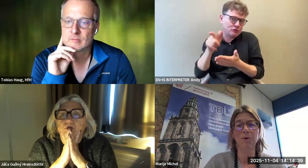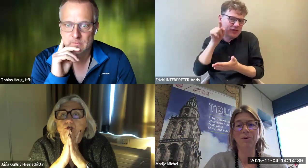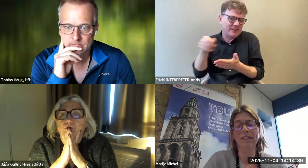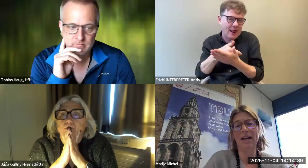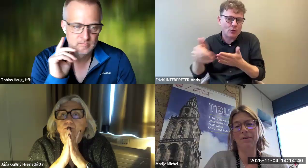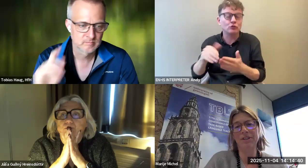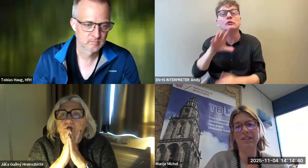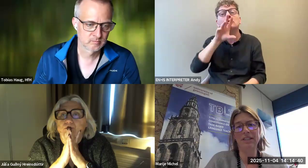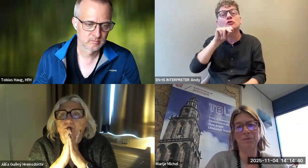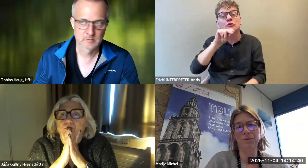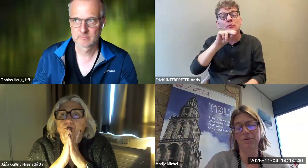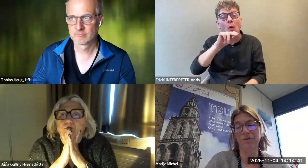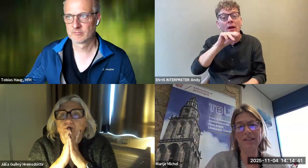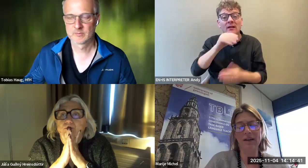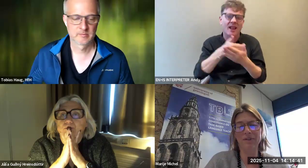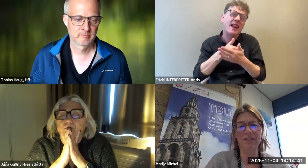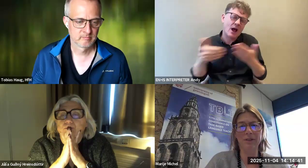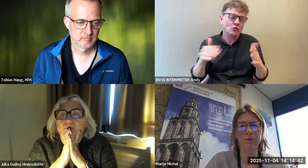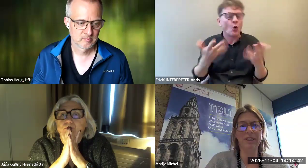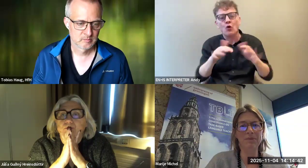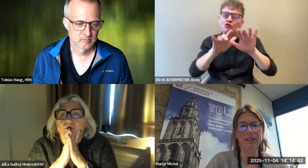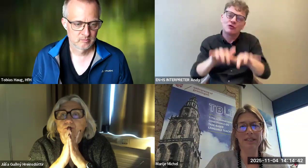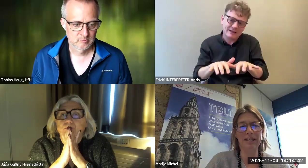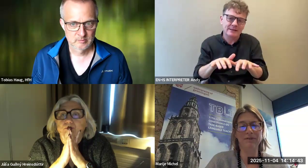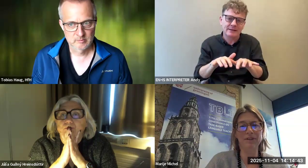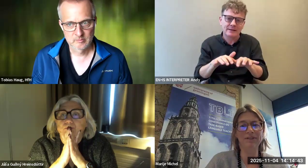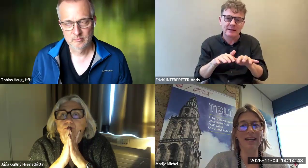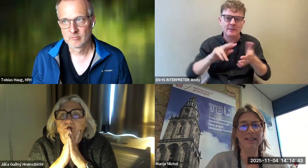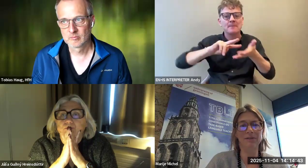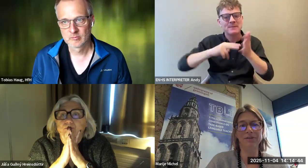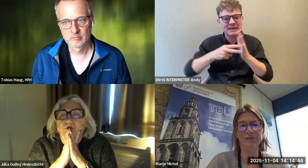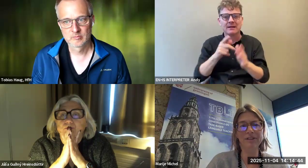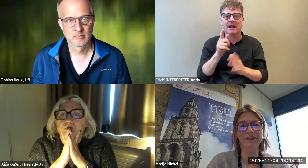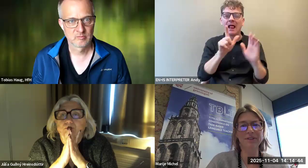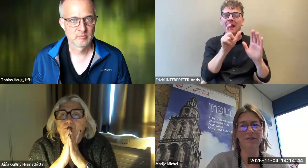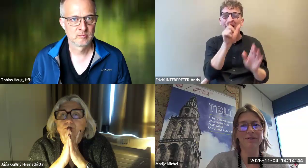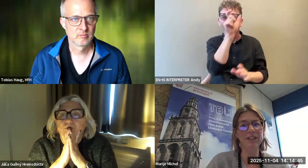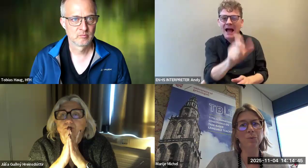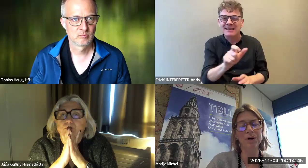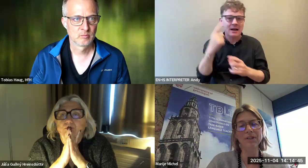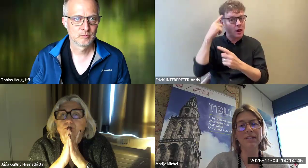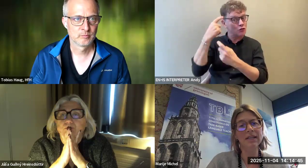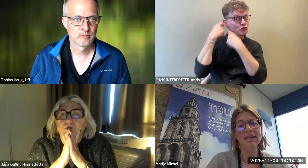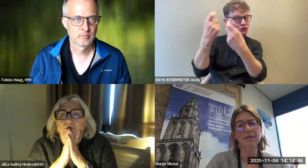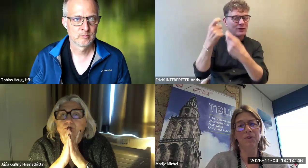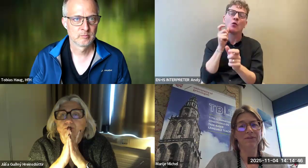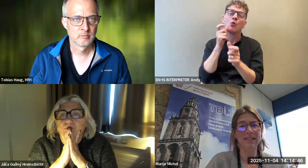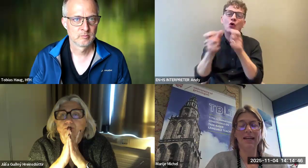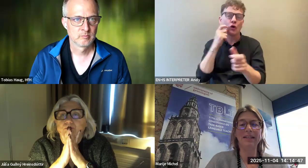So in spoken languages, or written languages, this would typically involve lexical retrieval. So you find the